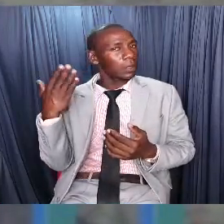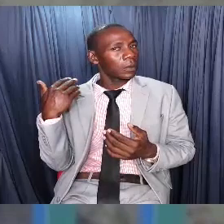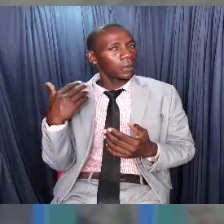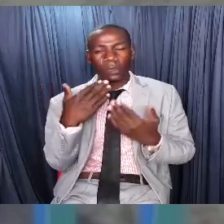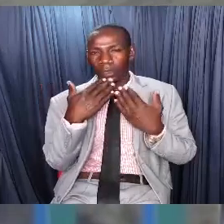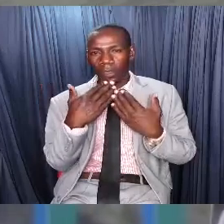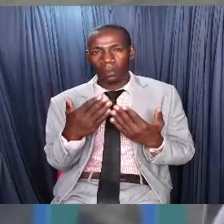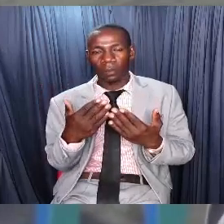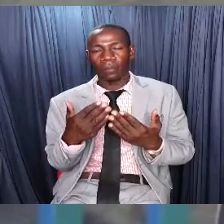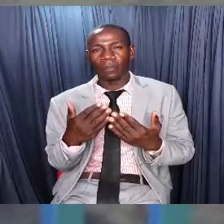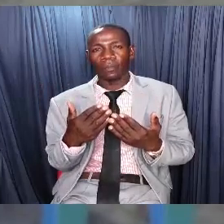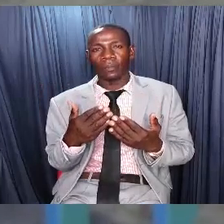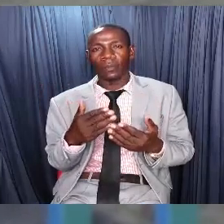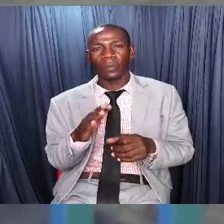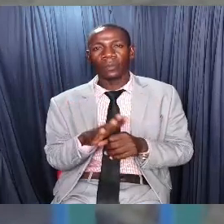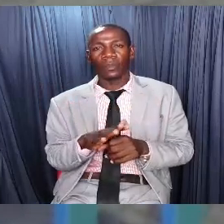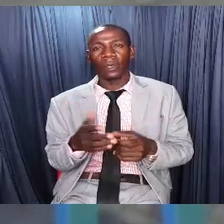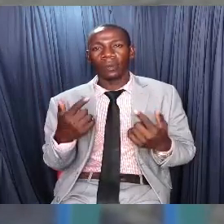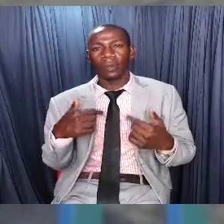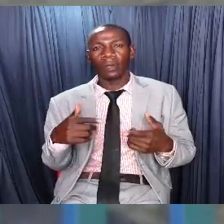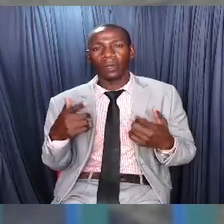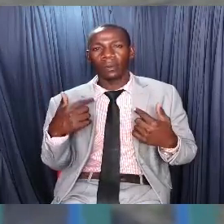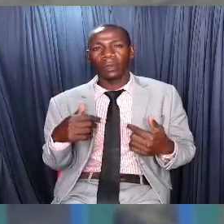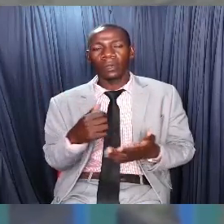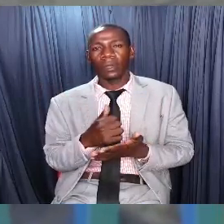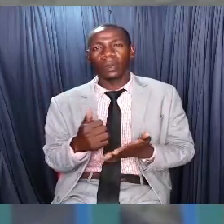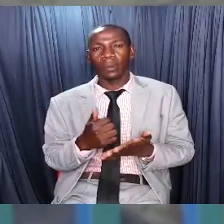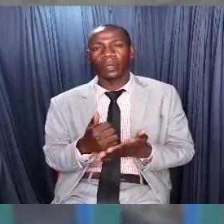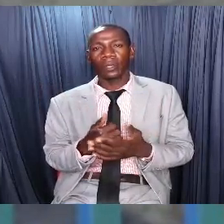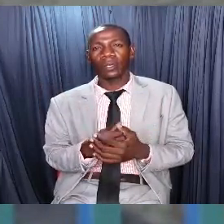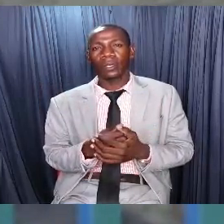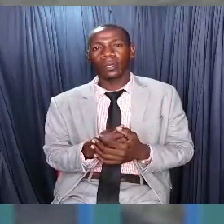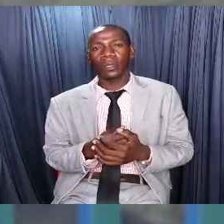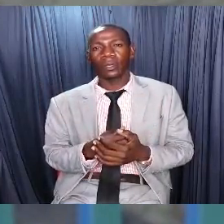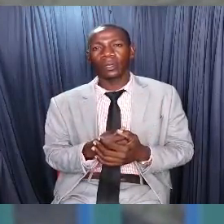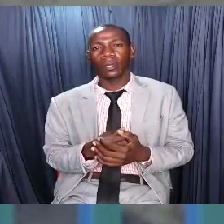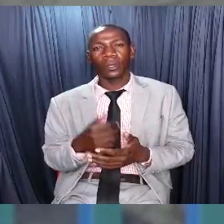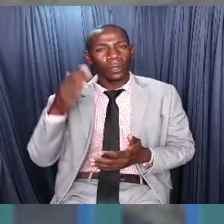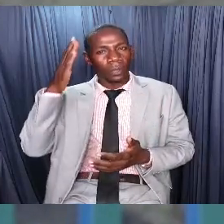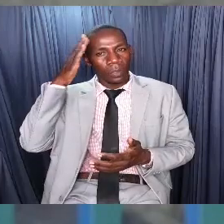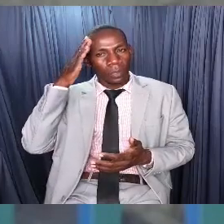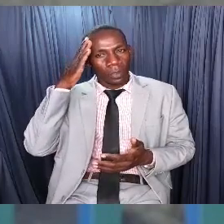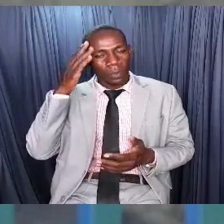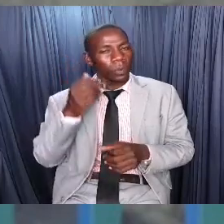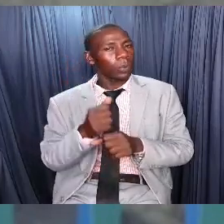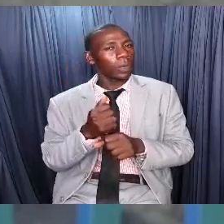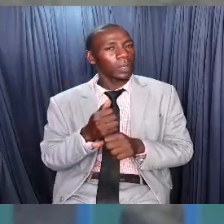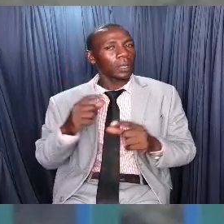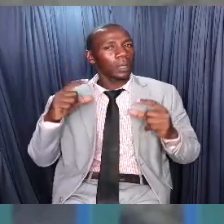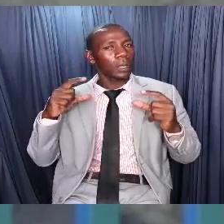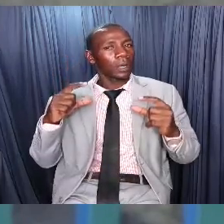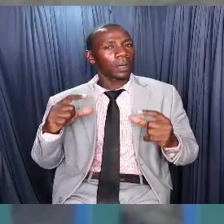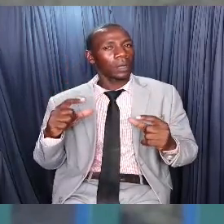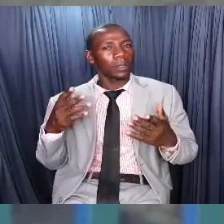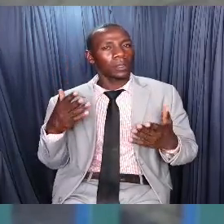gratitude of what happened at the time. Having come in. Bwana Yesu asifiwe sana. Amen. Mnajua kumbe hapa mnafanya kazi kubwa. Then